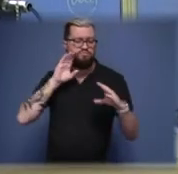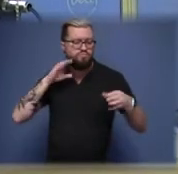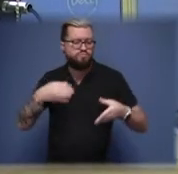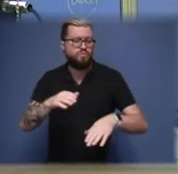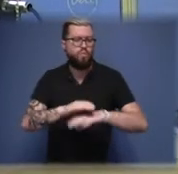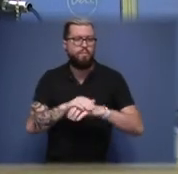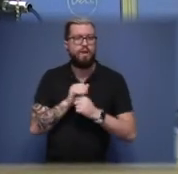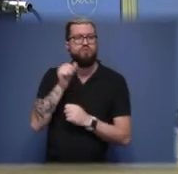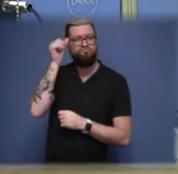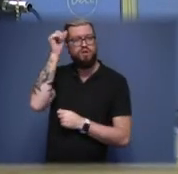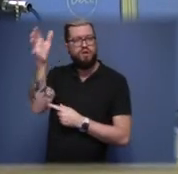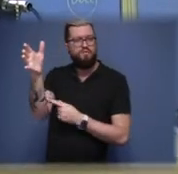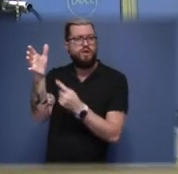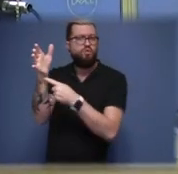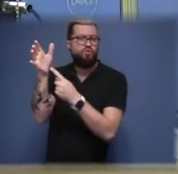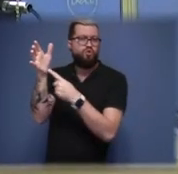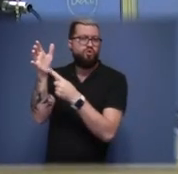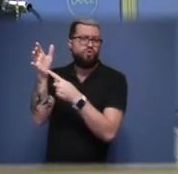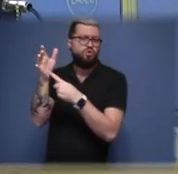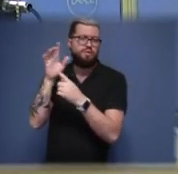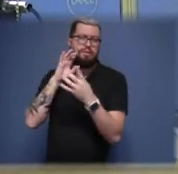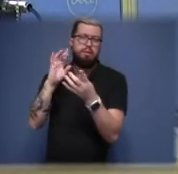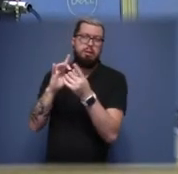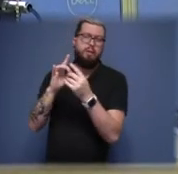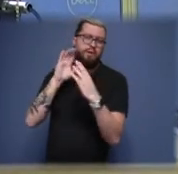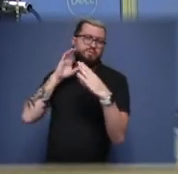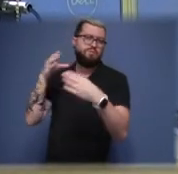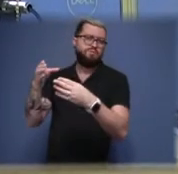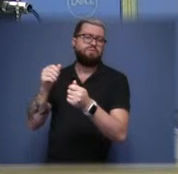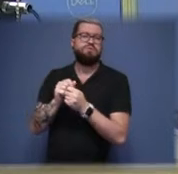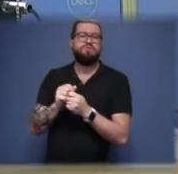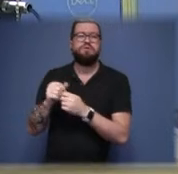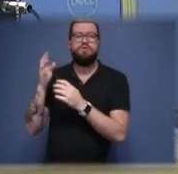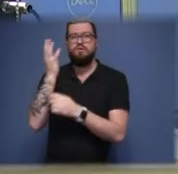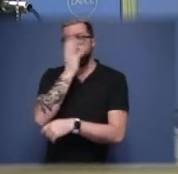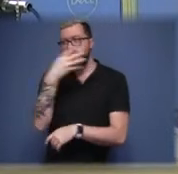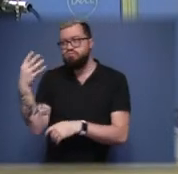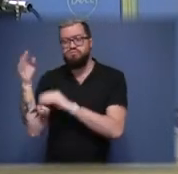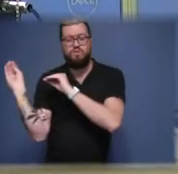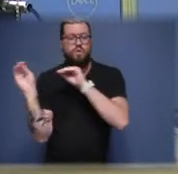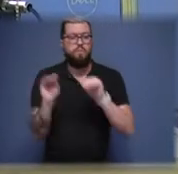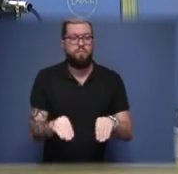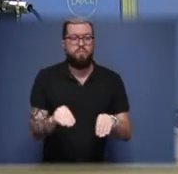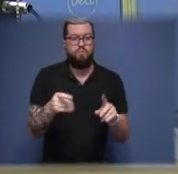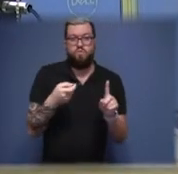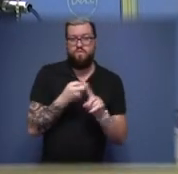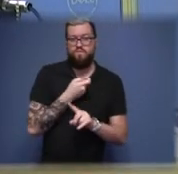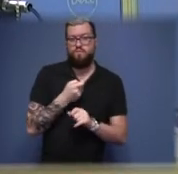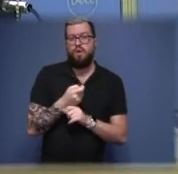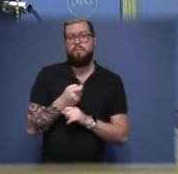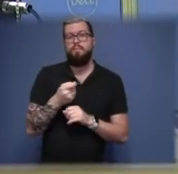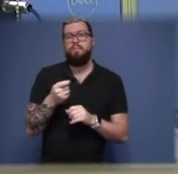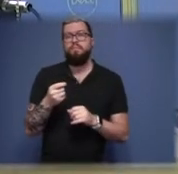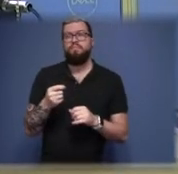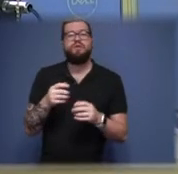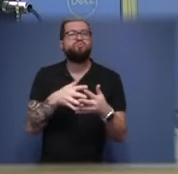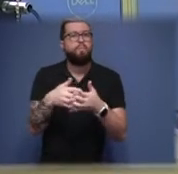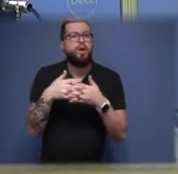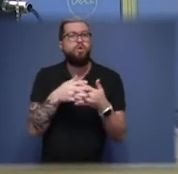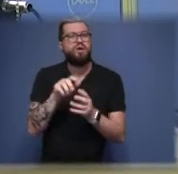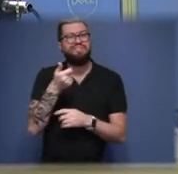my grandfather, who immigrated over here to America back in